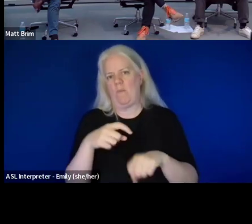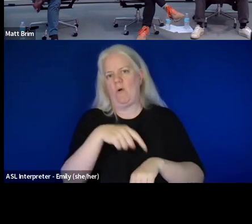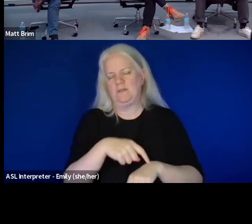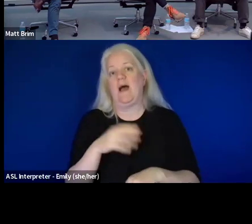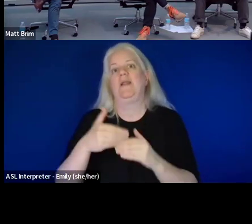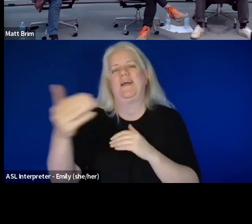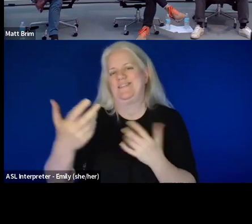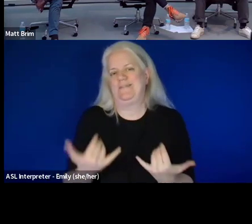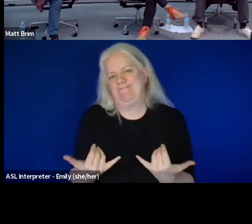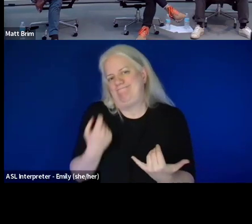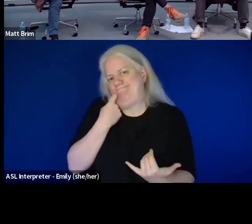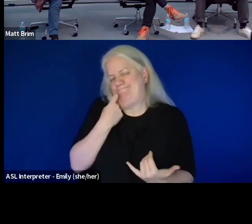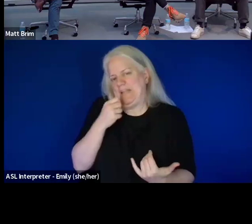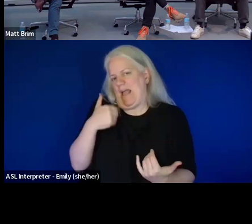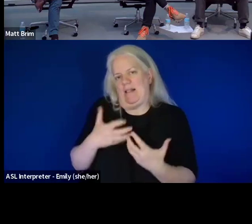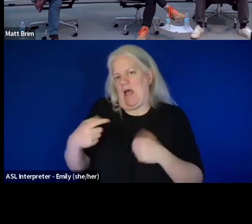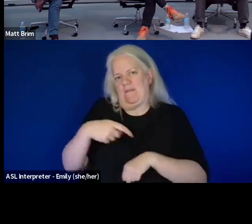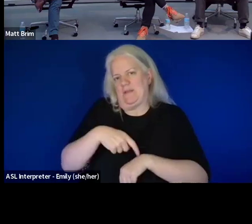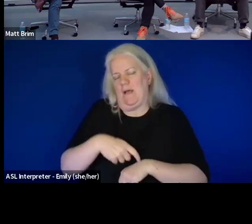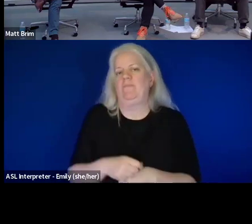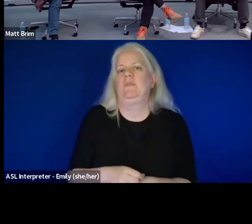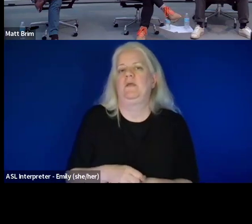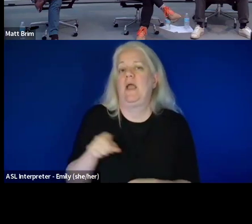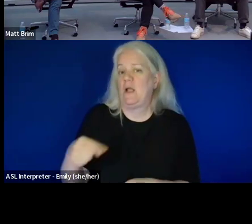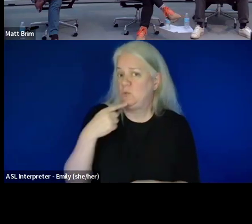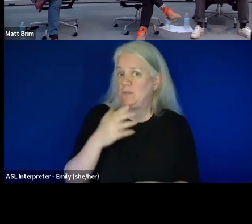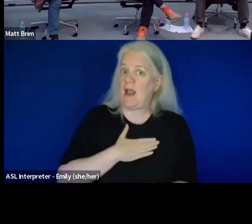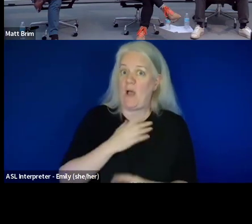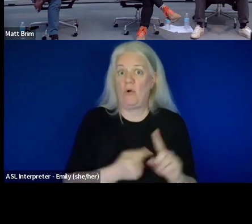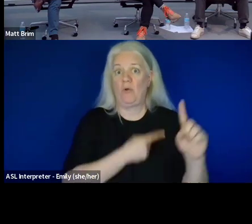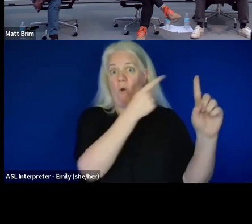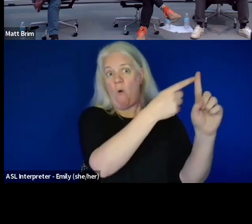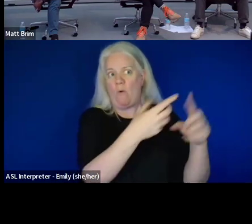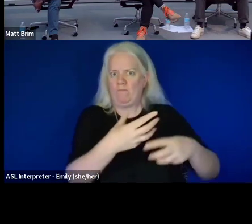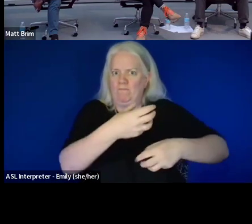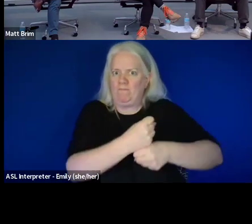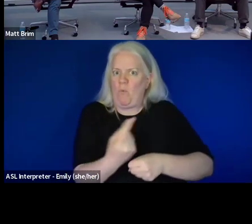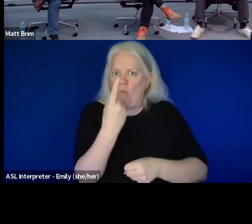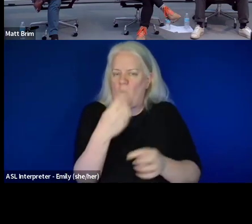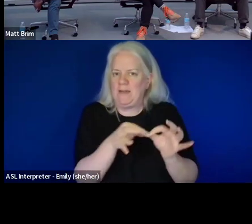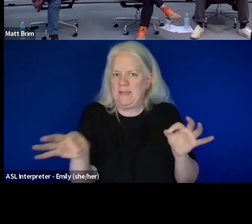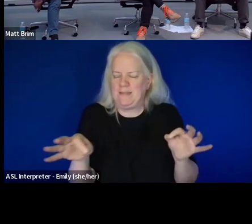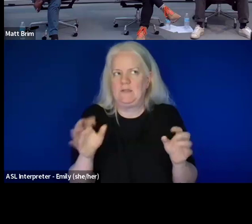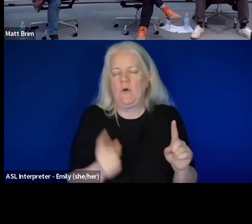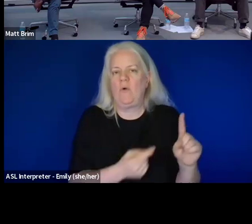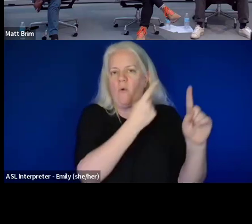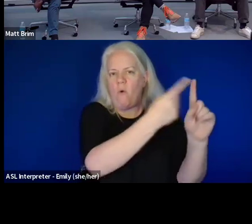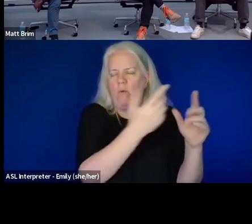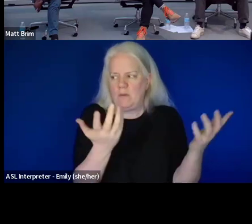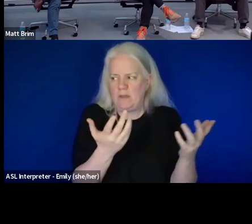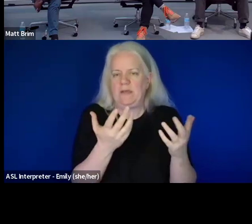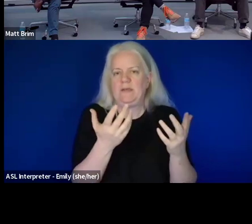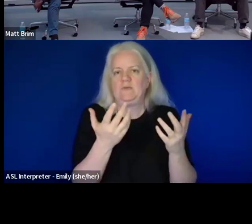to the question of like 1 sentence, 2 sentence, the goal of this is to lay the groundwork for